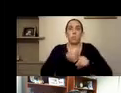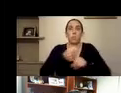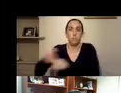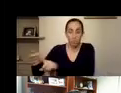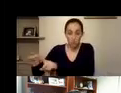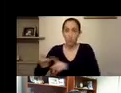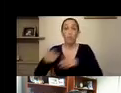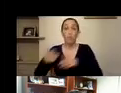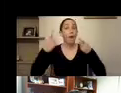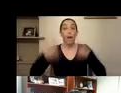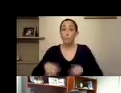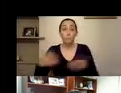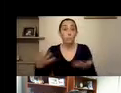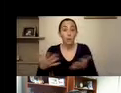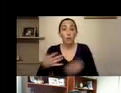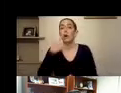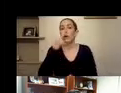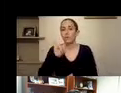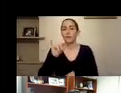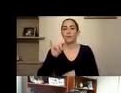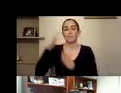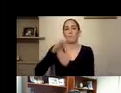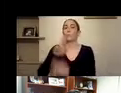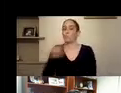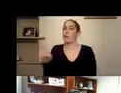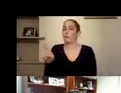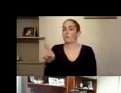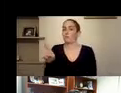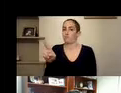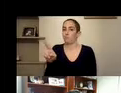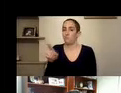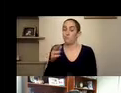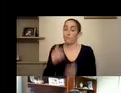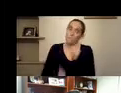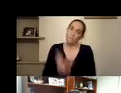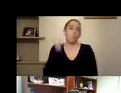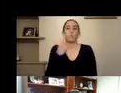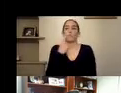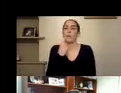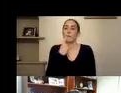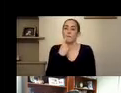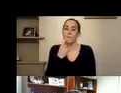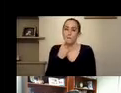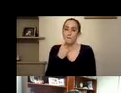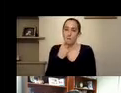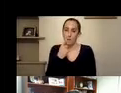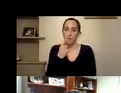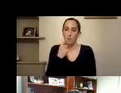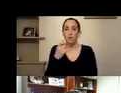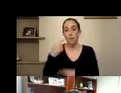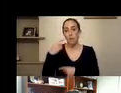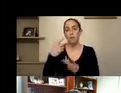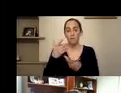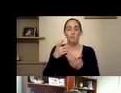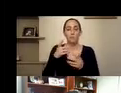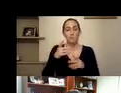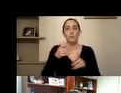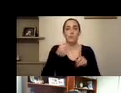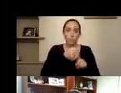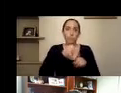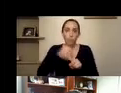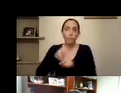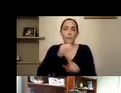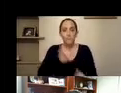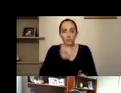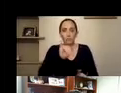a situation like this, where everybody becomes infected over time, and now they all have immunity, and so transmission